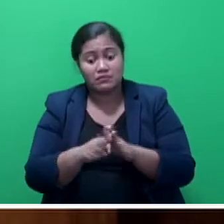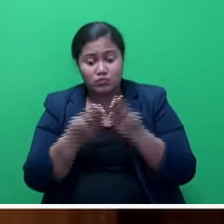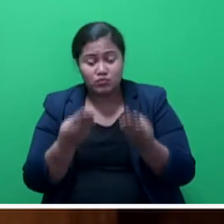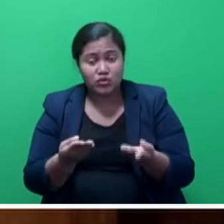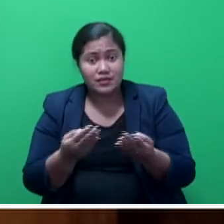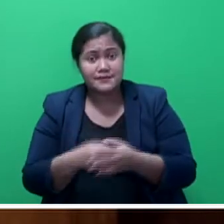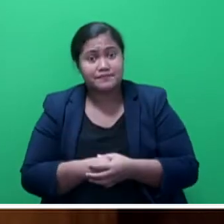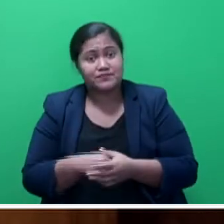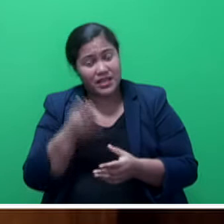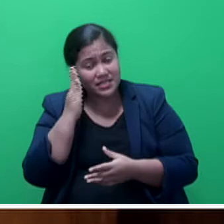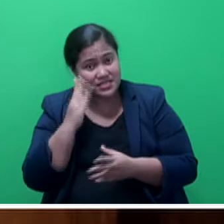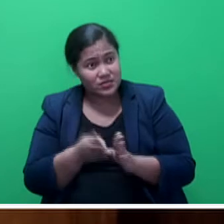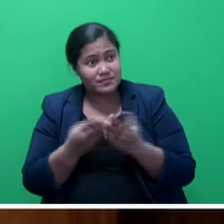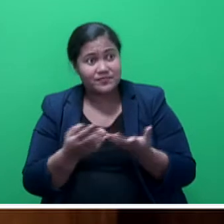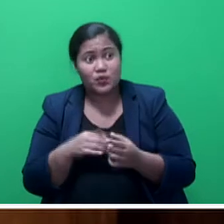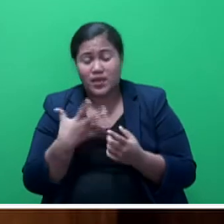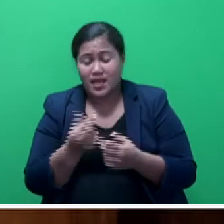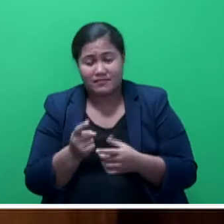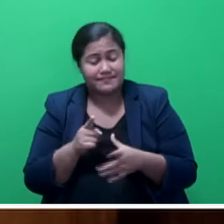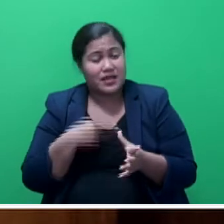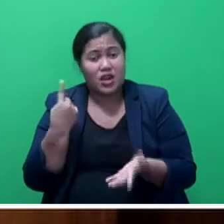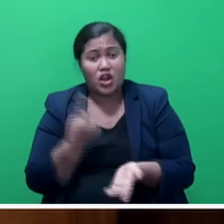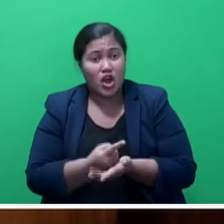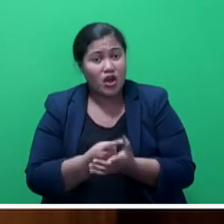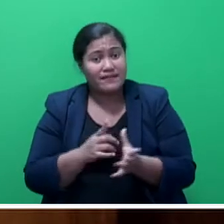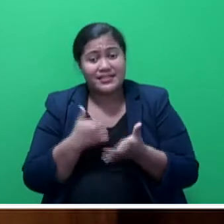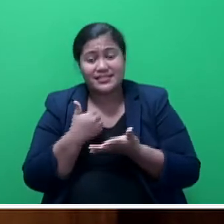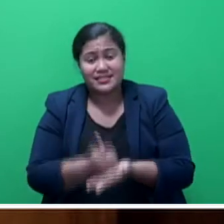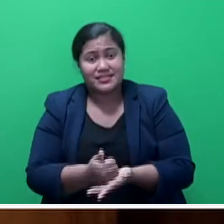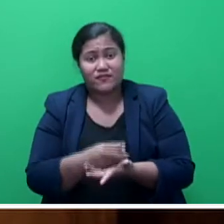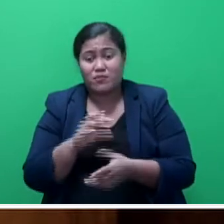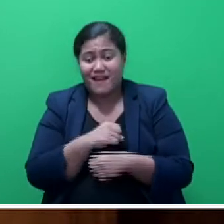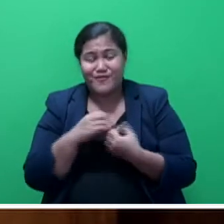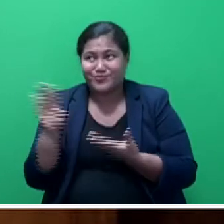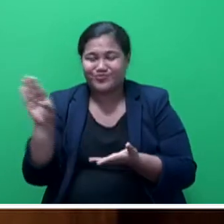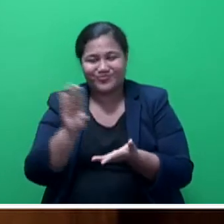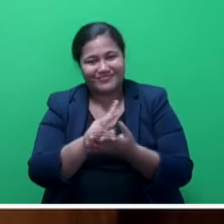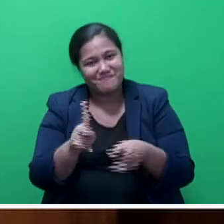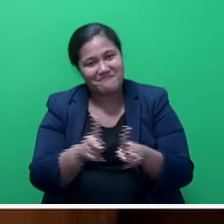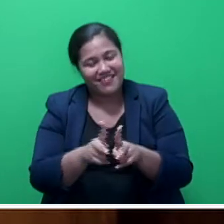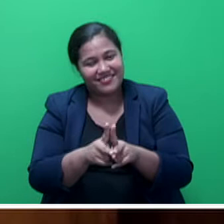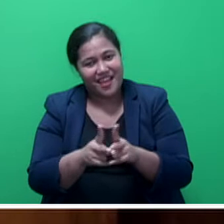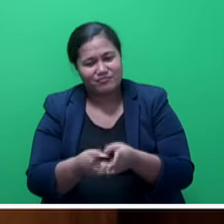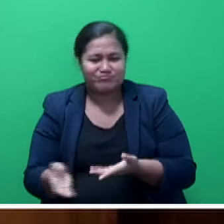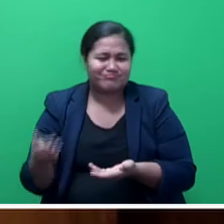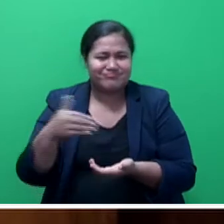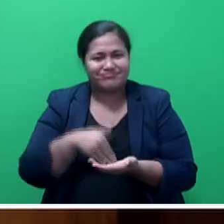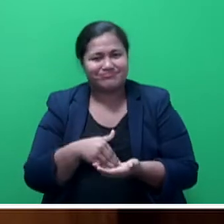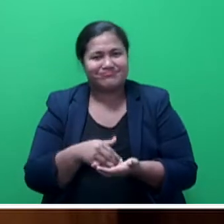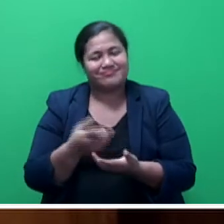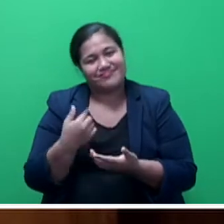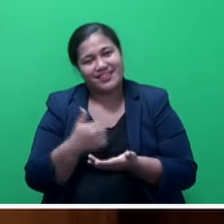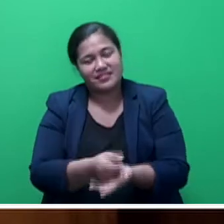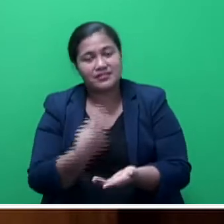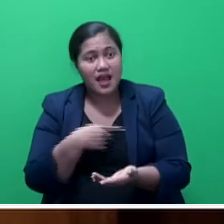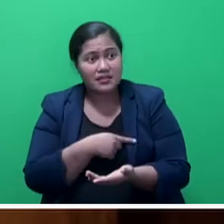saying this, we have had a lot of interest and assistance from our donor partners who have come on board. But again, like I said, there